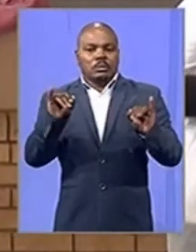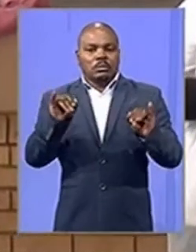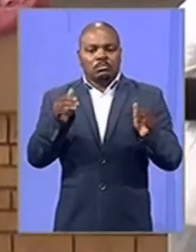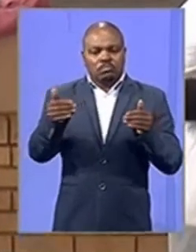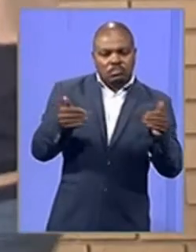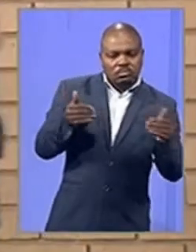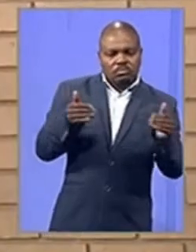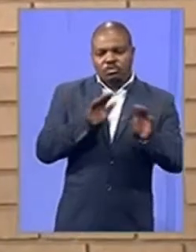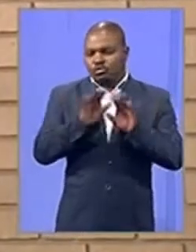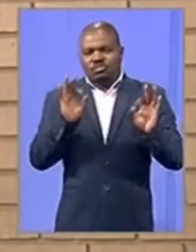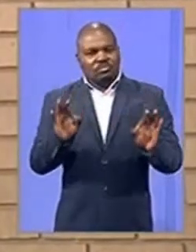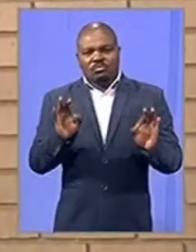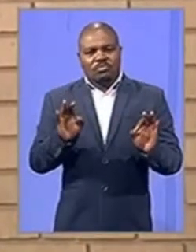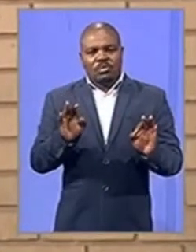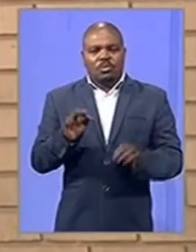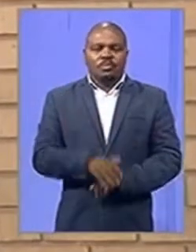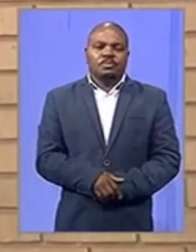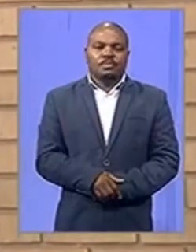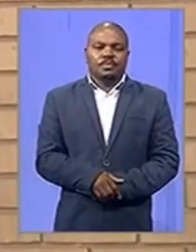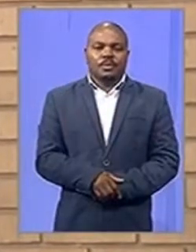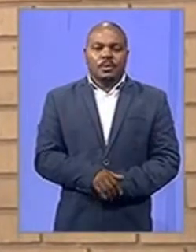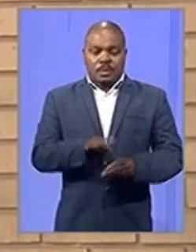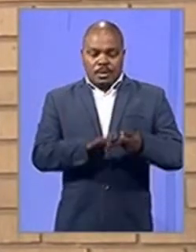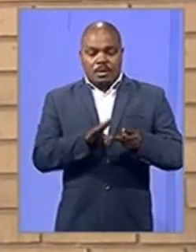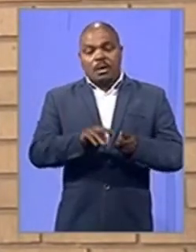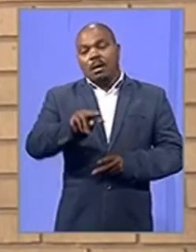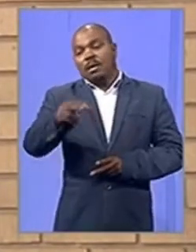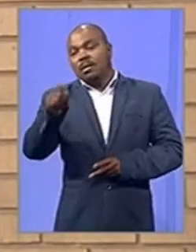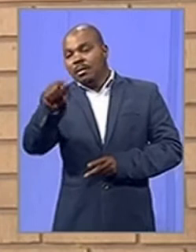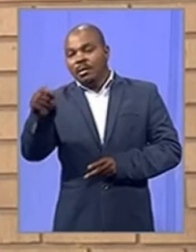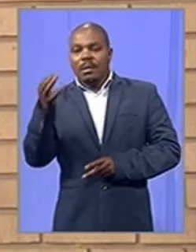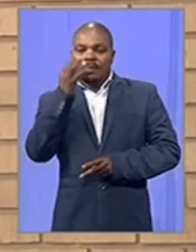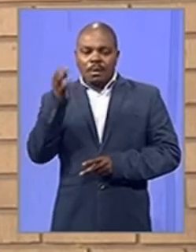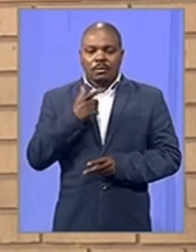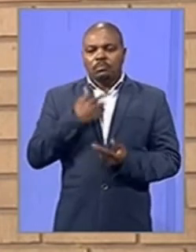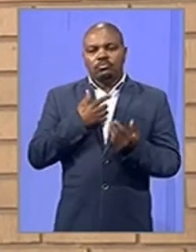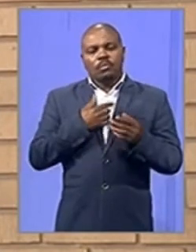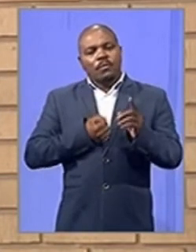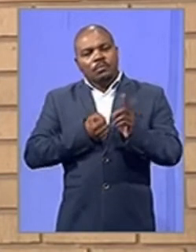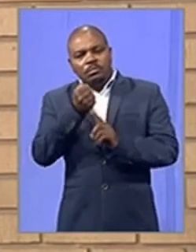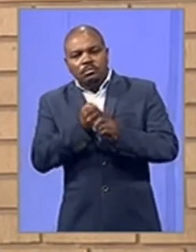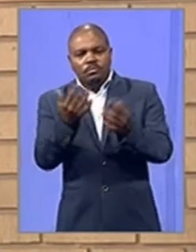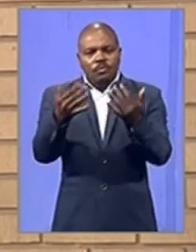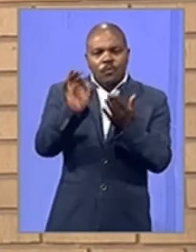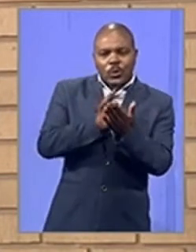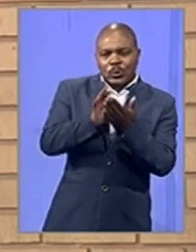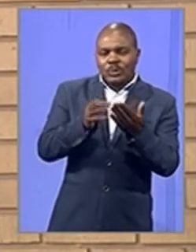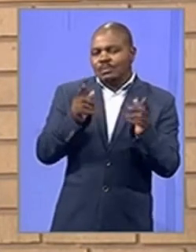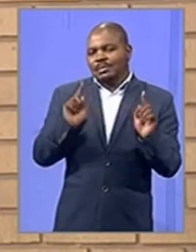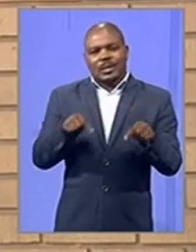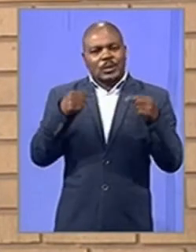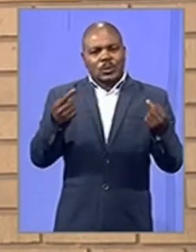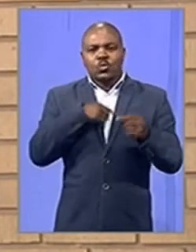tsamaisong ya ona go kgethiwa ga bontlhopheng. A mangwe a re ga a ne a kgona go dira matsholo a go ingokela batlhophi ka mokgwa